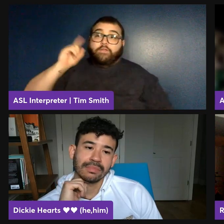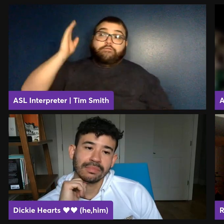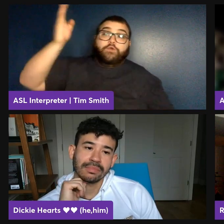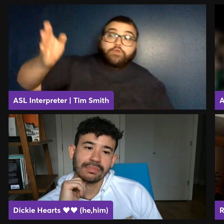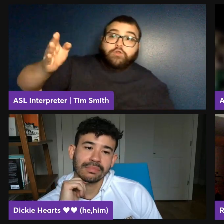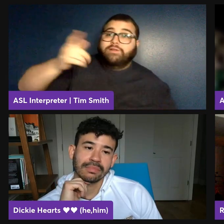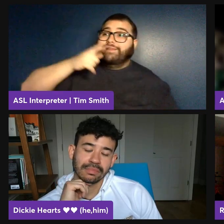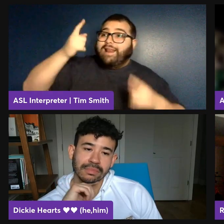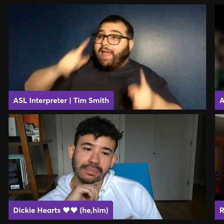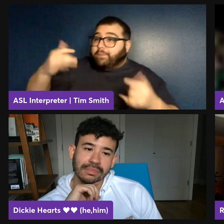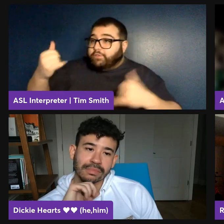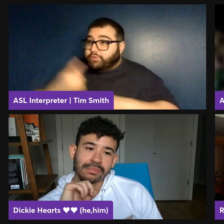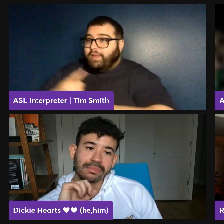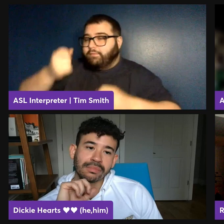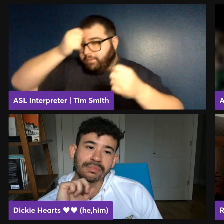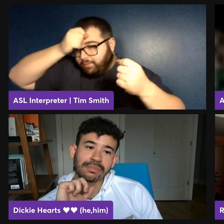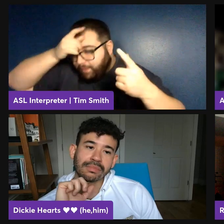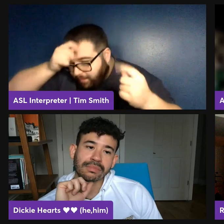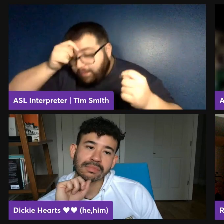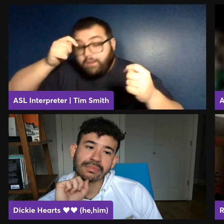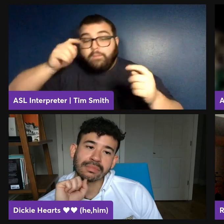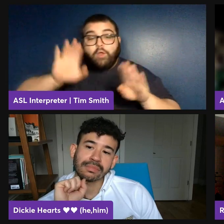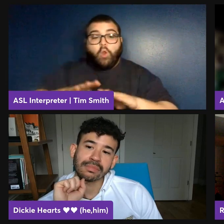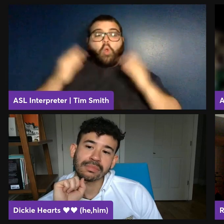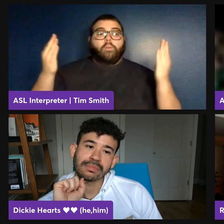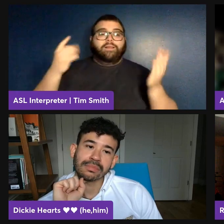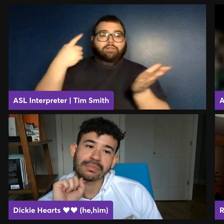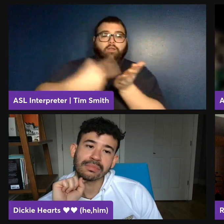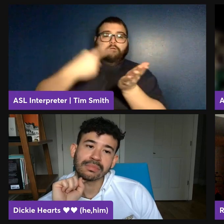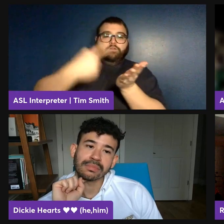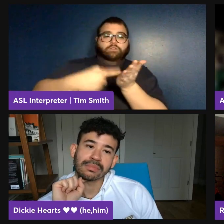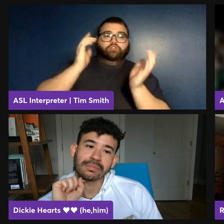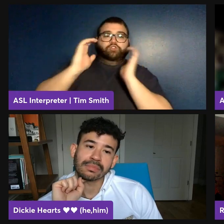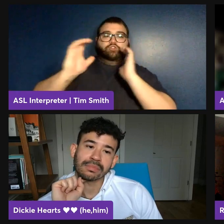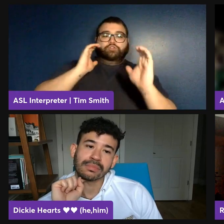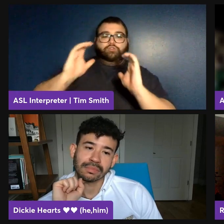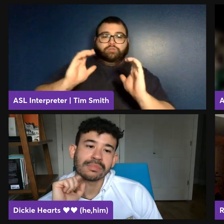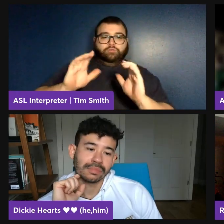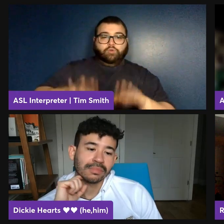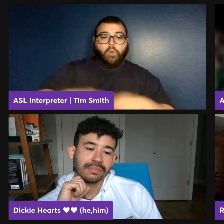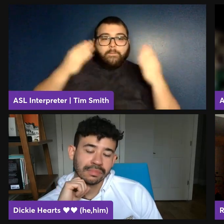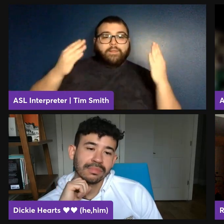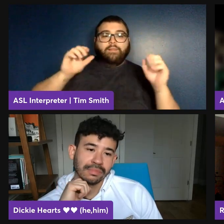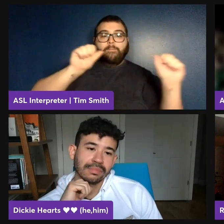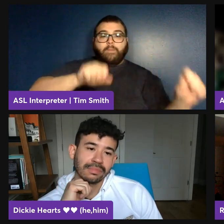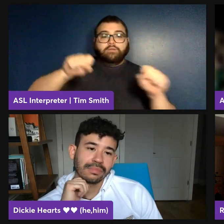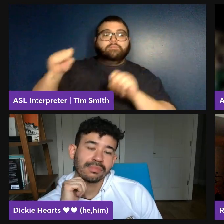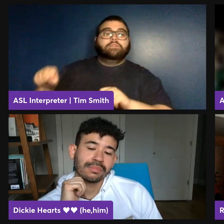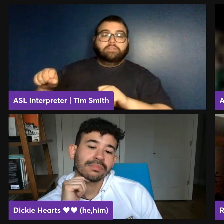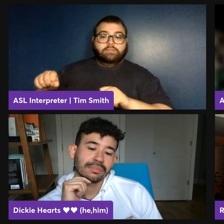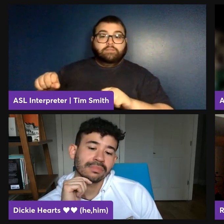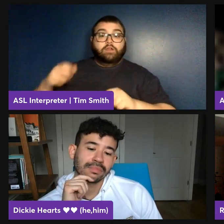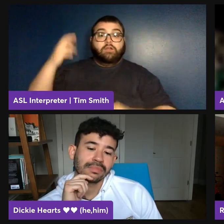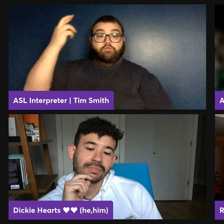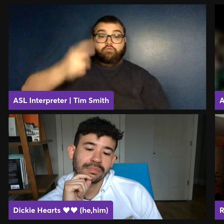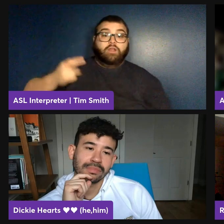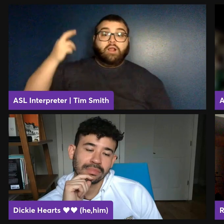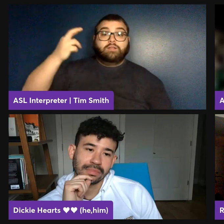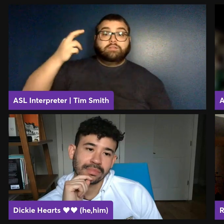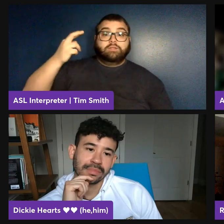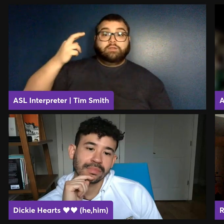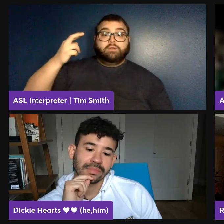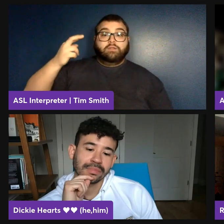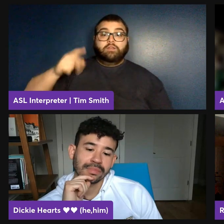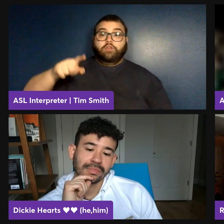my earlier point of opening the conversation, of opening the possibilities, of realizing that